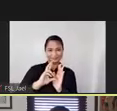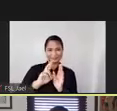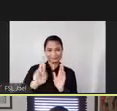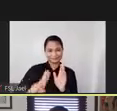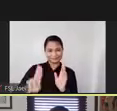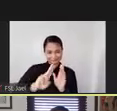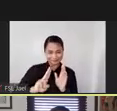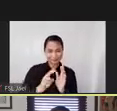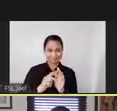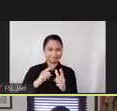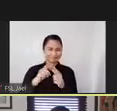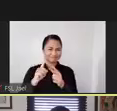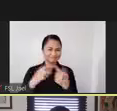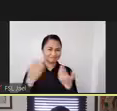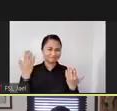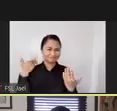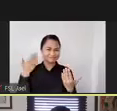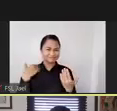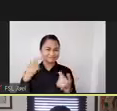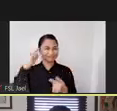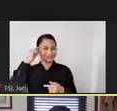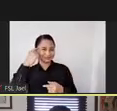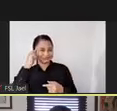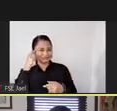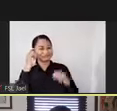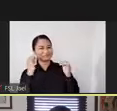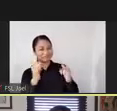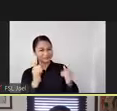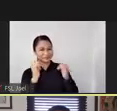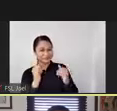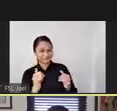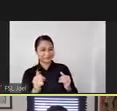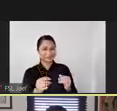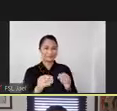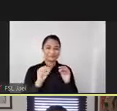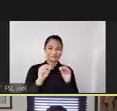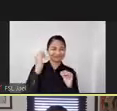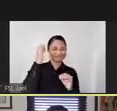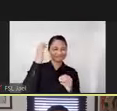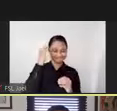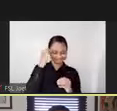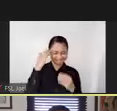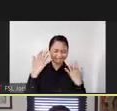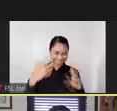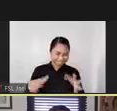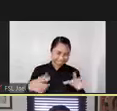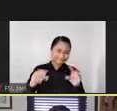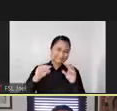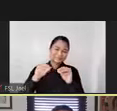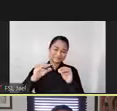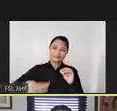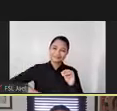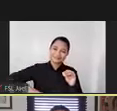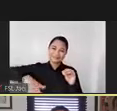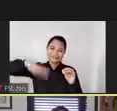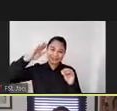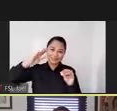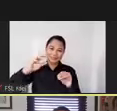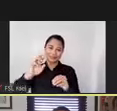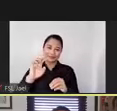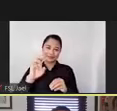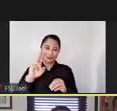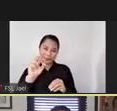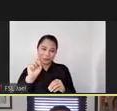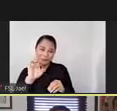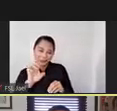recall a conversation I had not too long ago with a doctor from the WHO who said, well, at the moment, the best way to deal